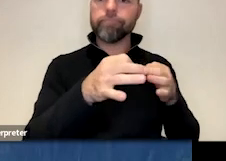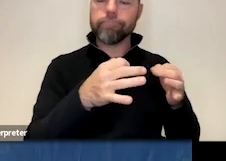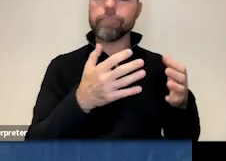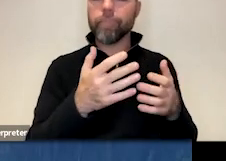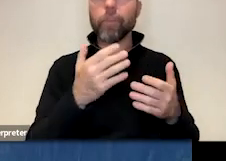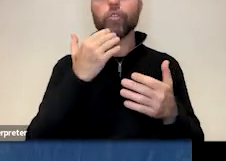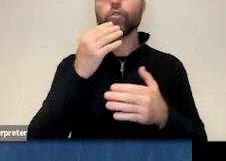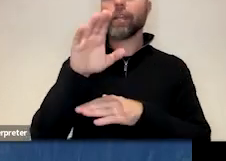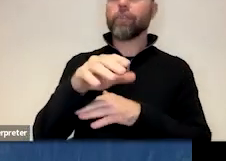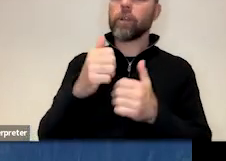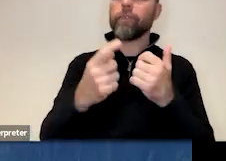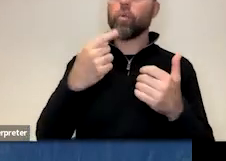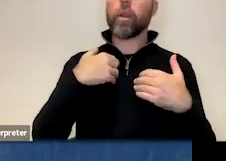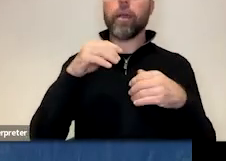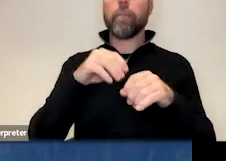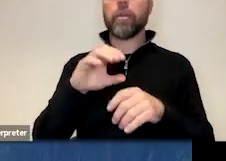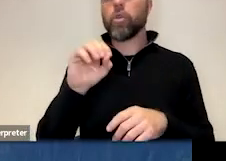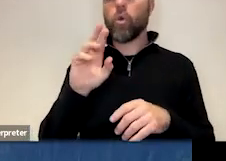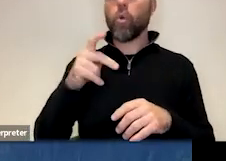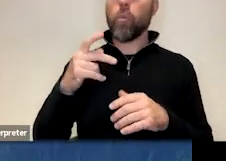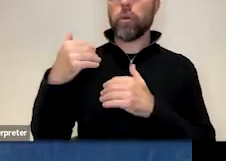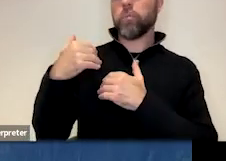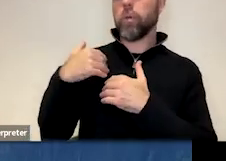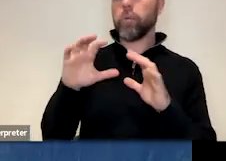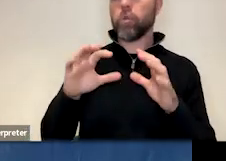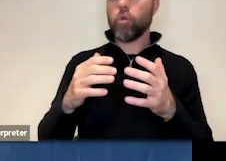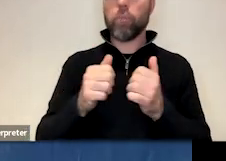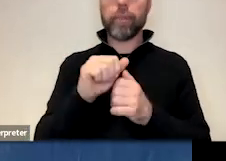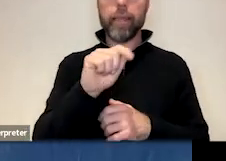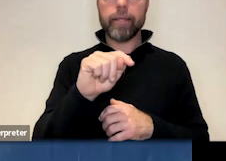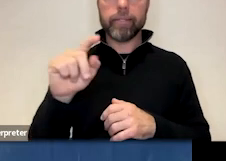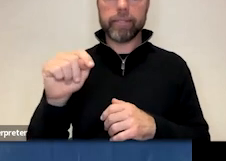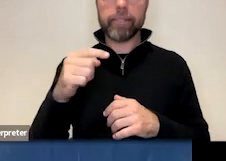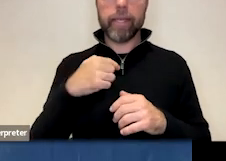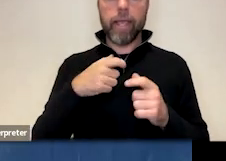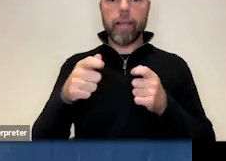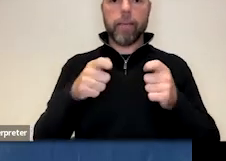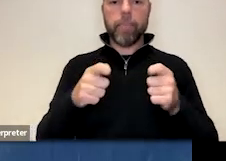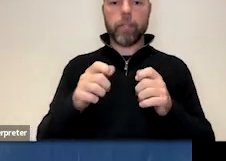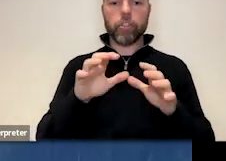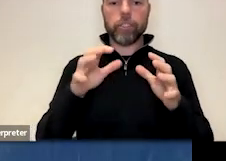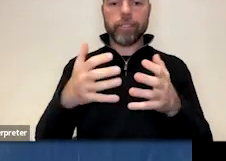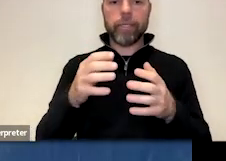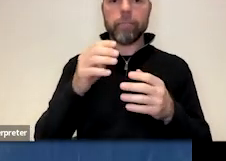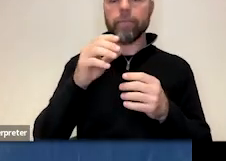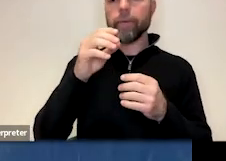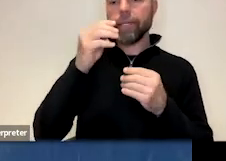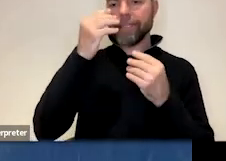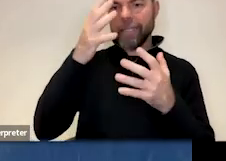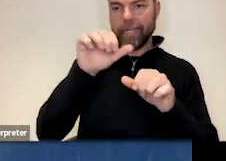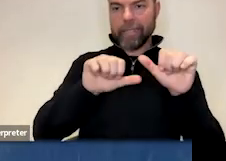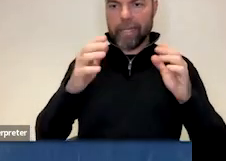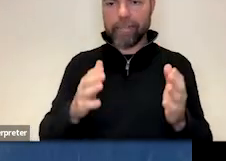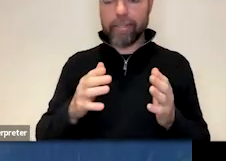everyone. I'm in the corporate responsibility group at AT&T, and I manage a team of data scientists